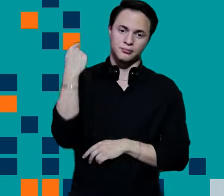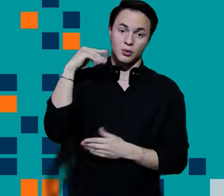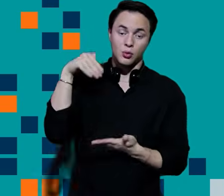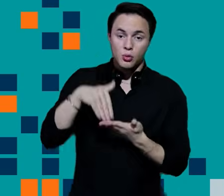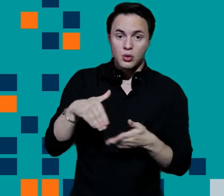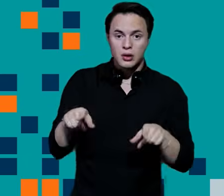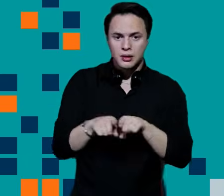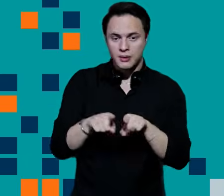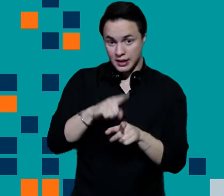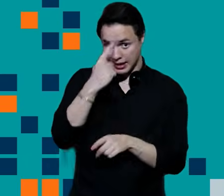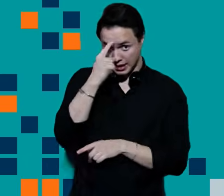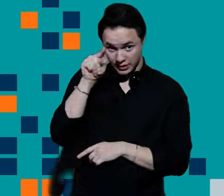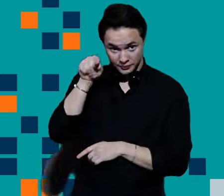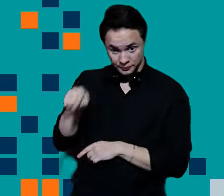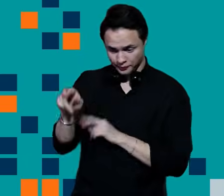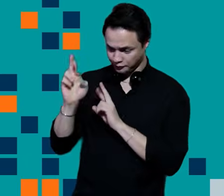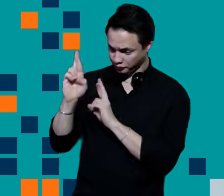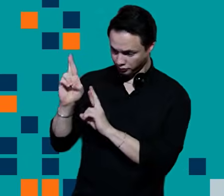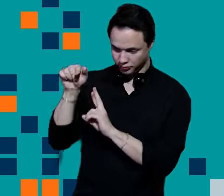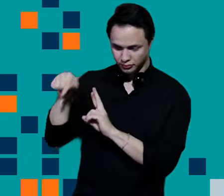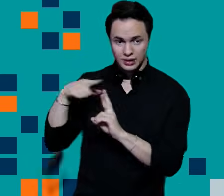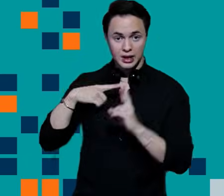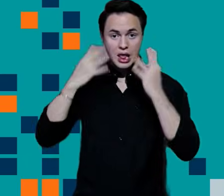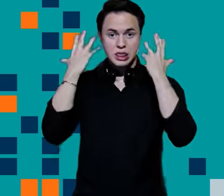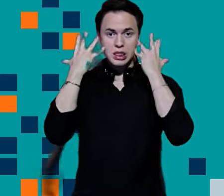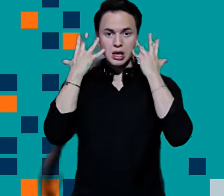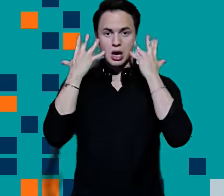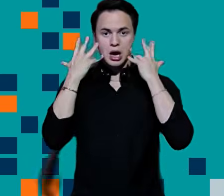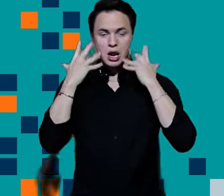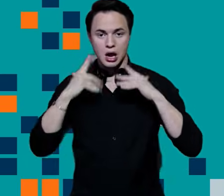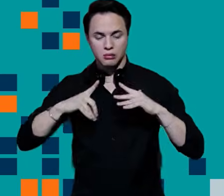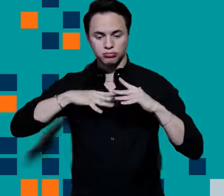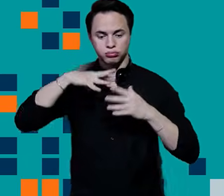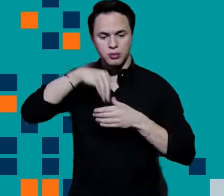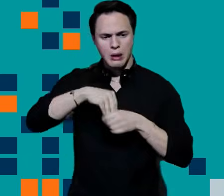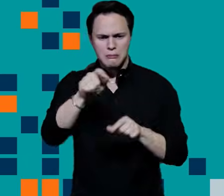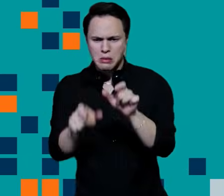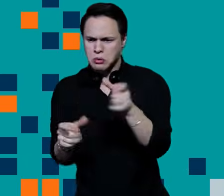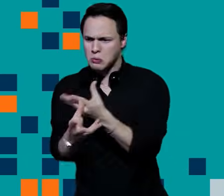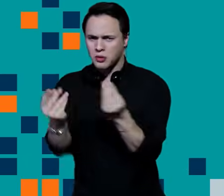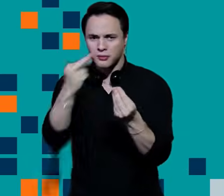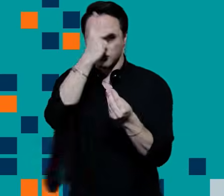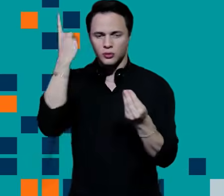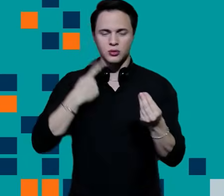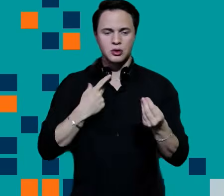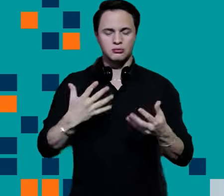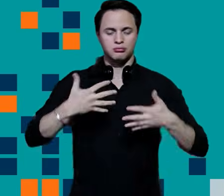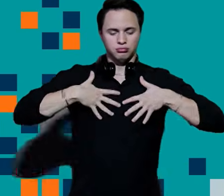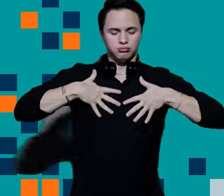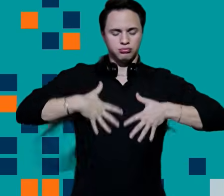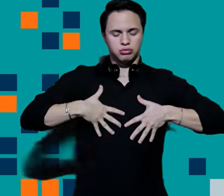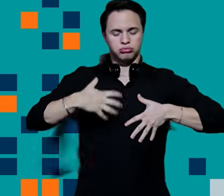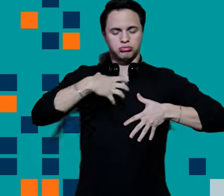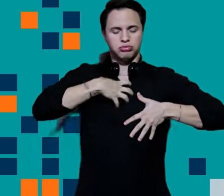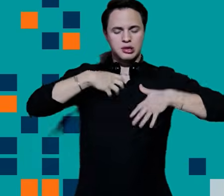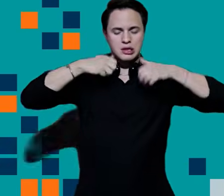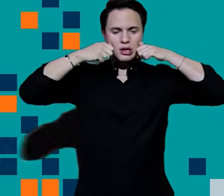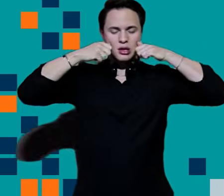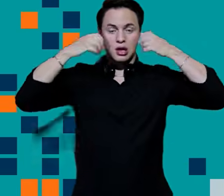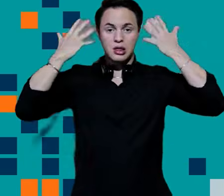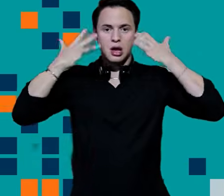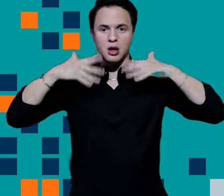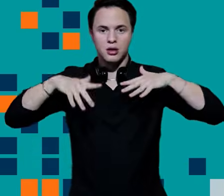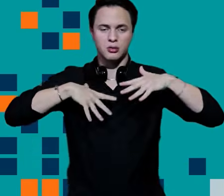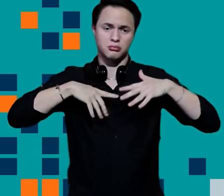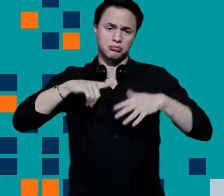this idea of natural. We know a lot of people that are very natural and easy to be